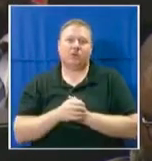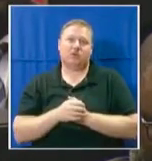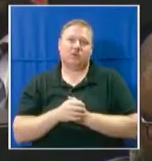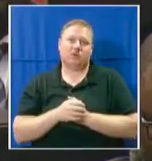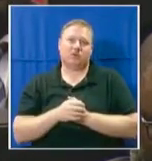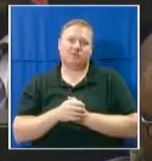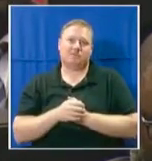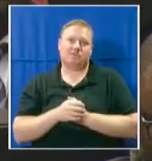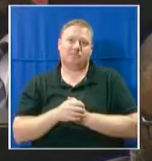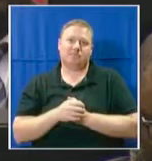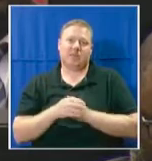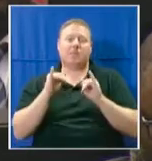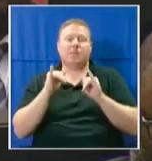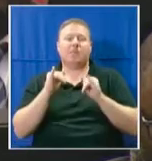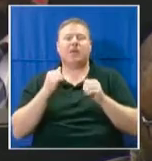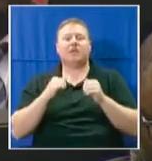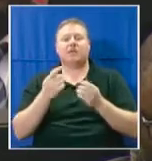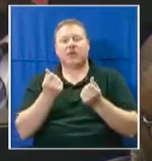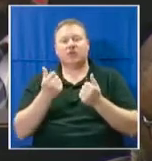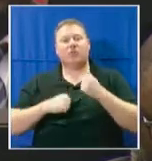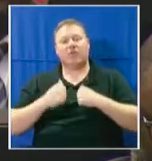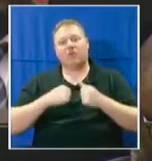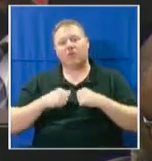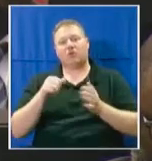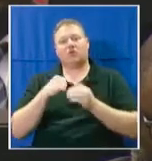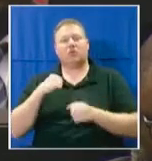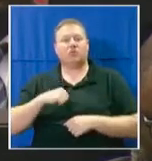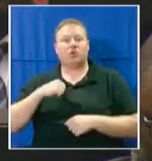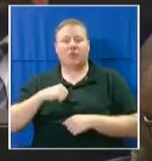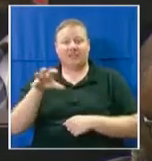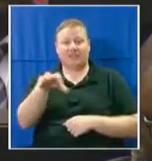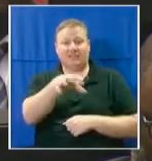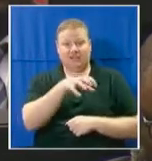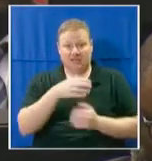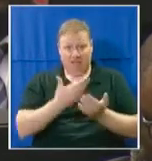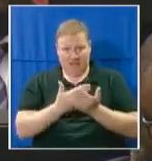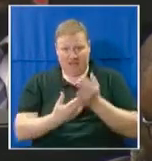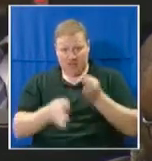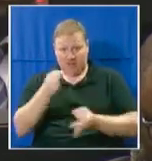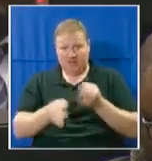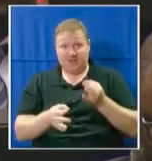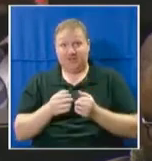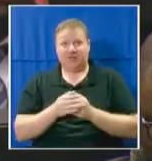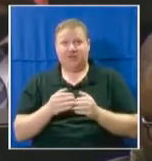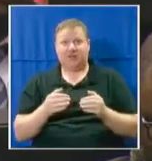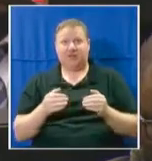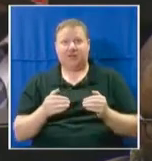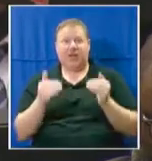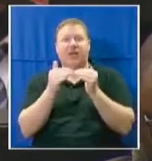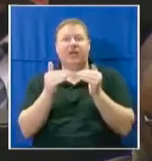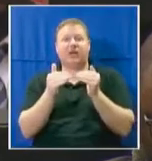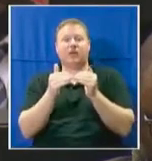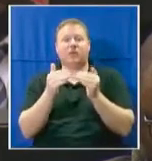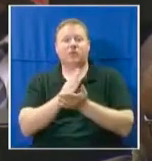the poor financial performance by municipalities, can it be justified to consider increasing the equitable share formula? Now,